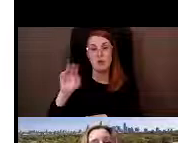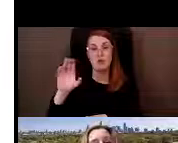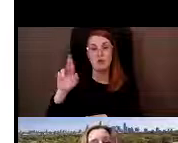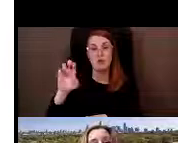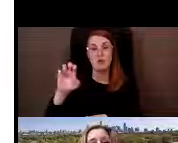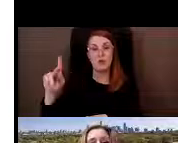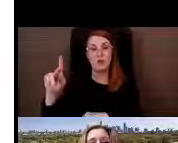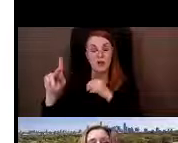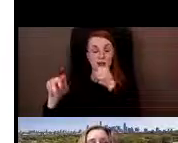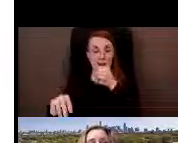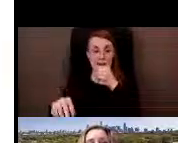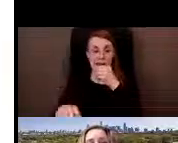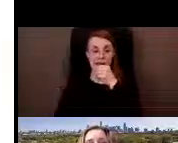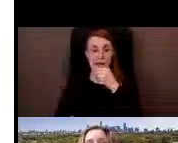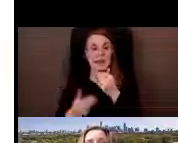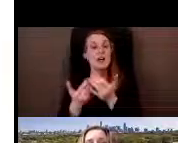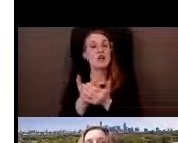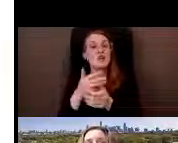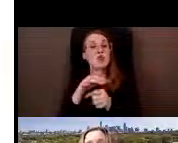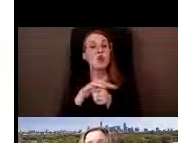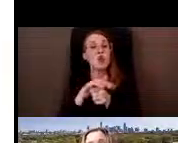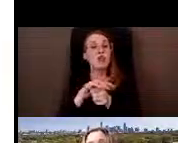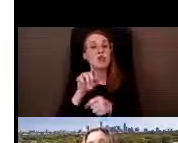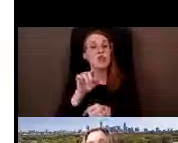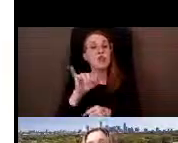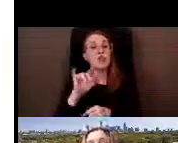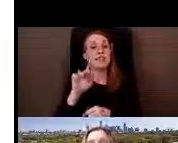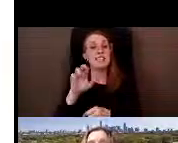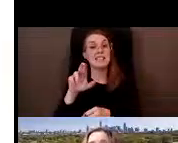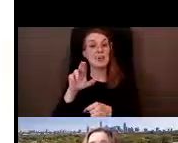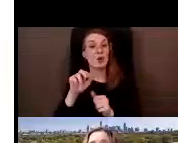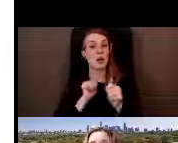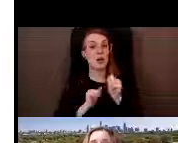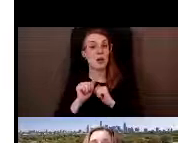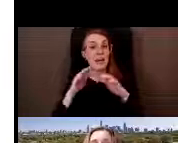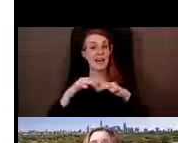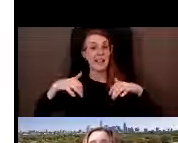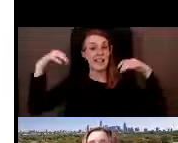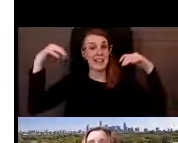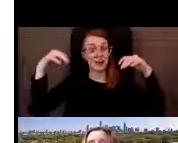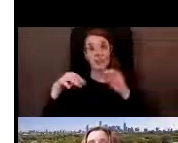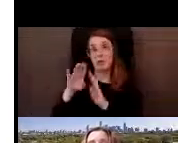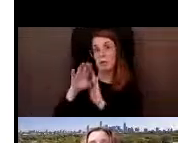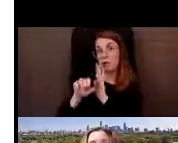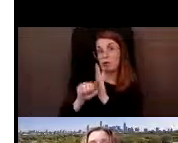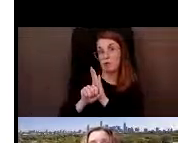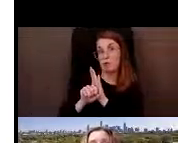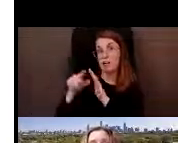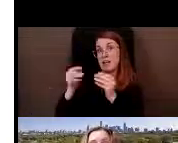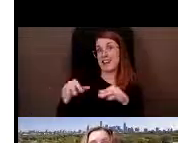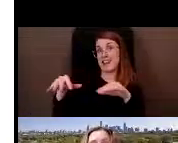New location of Zilker Hillside Theater. So this would be on the north side of Barton Springs Road as you're coming down off of the land bridge.